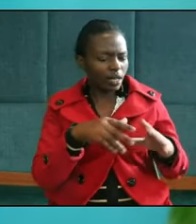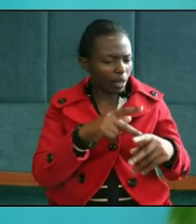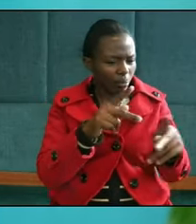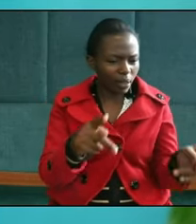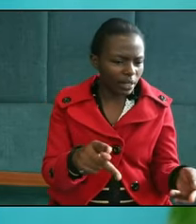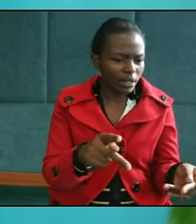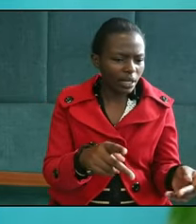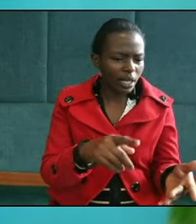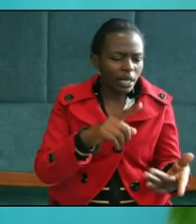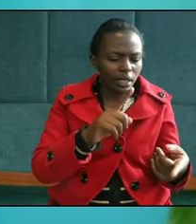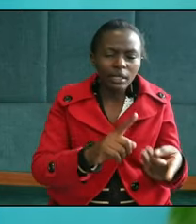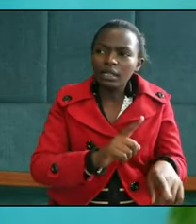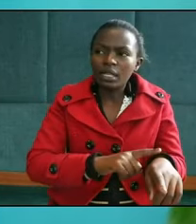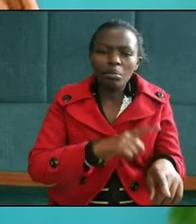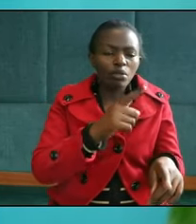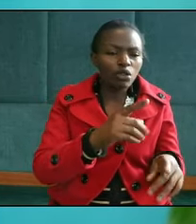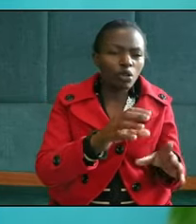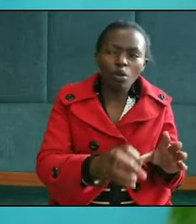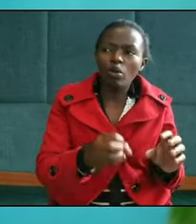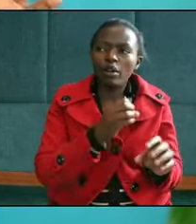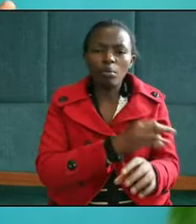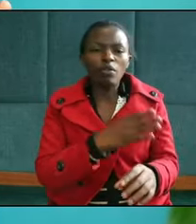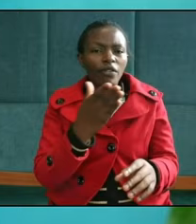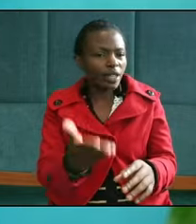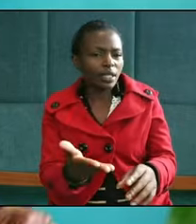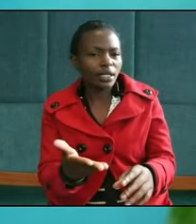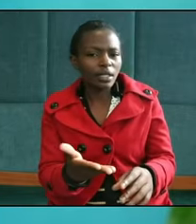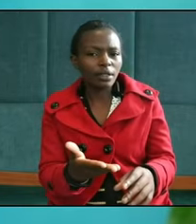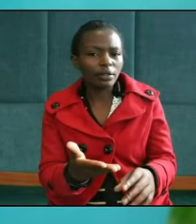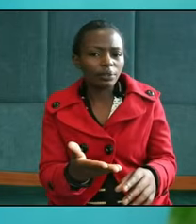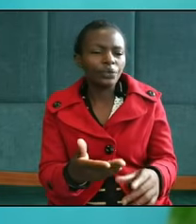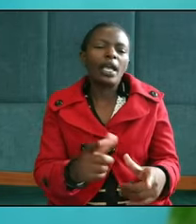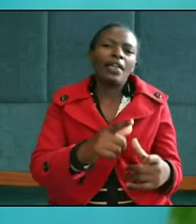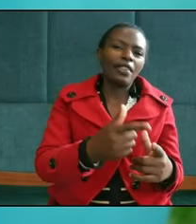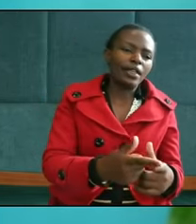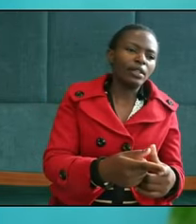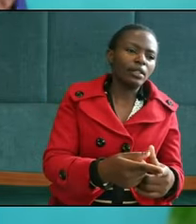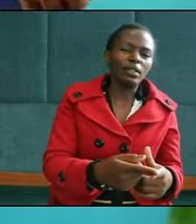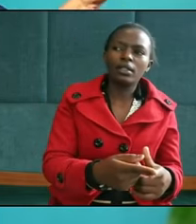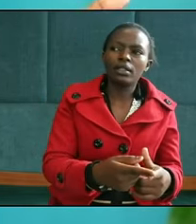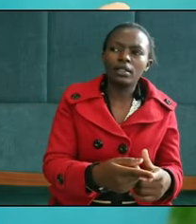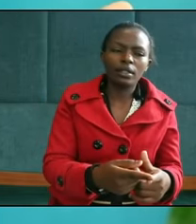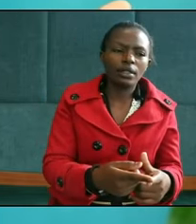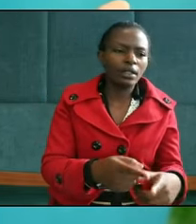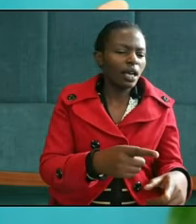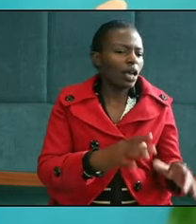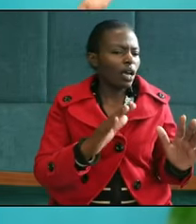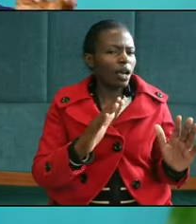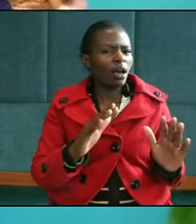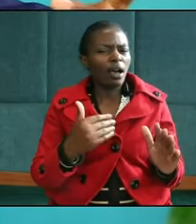But remove it. Who has ever seen his kidneys? Removed them and brought them on the